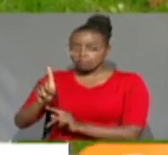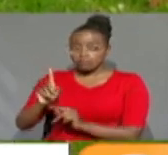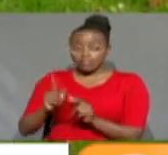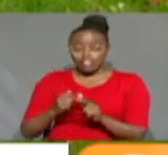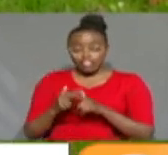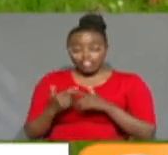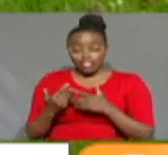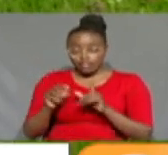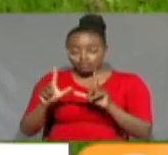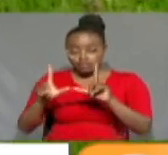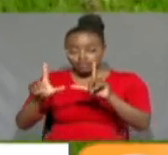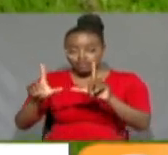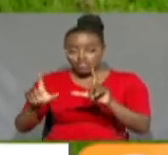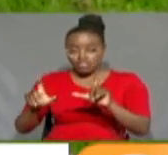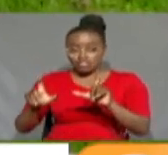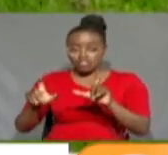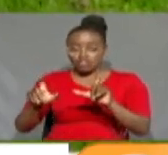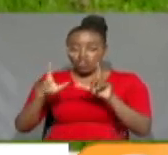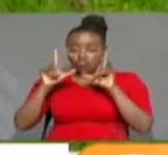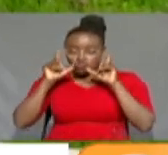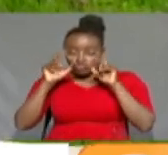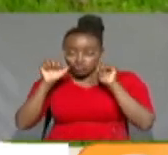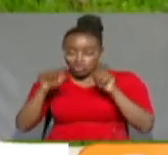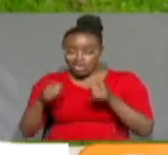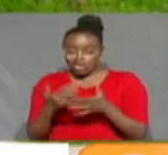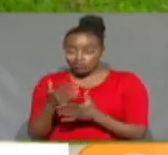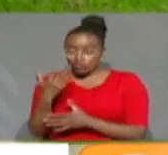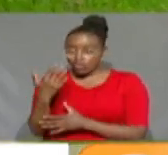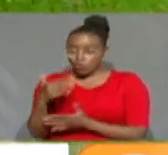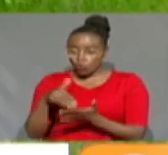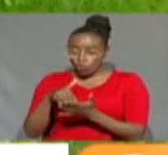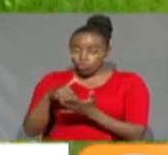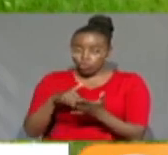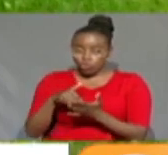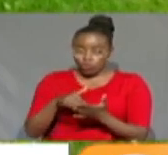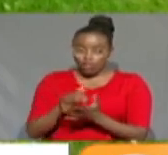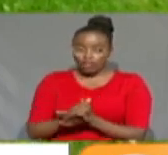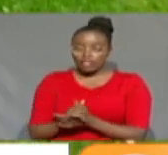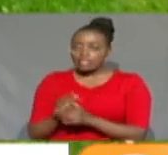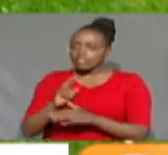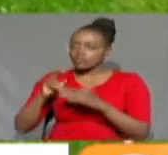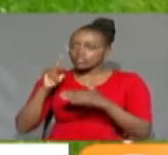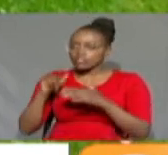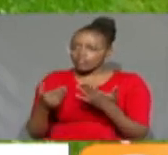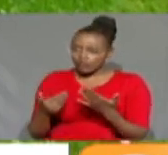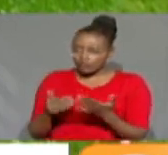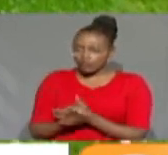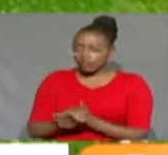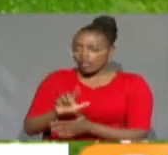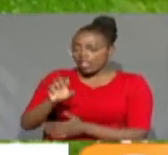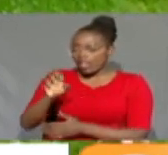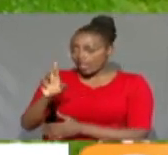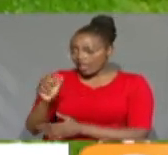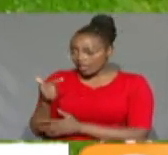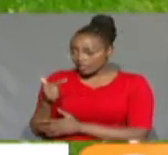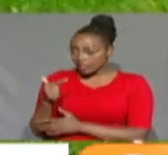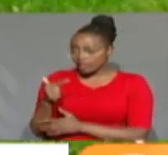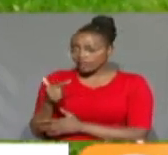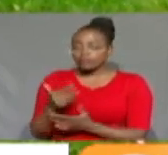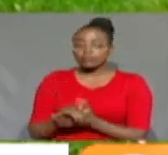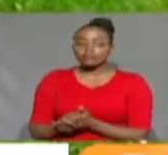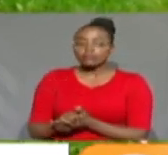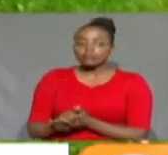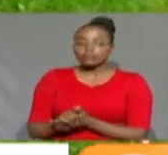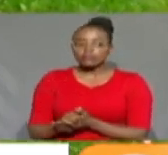and then I can take the picture of a wheat leaf. The result says it's brown rust, Puccinia